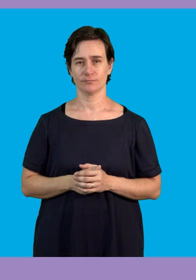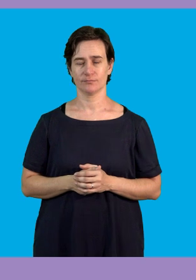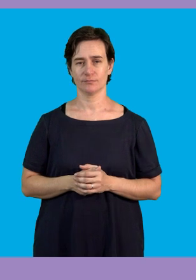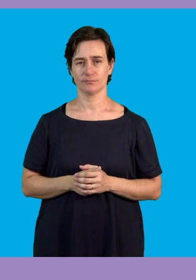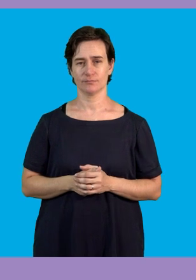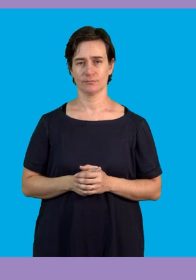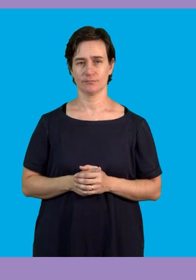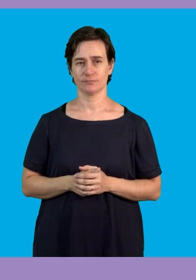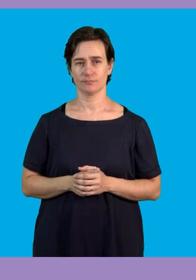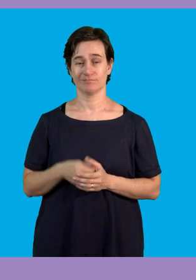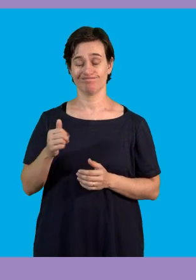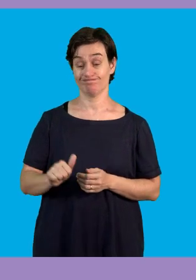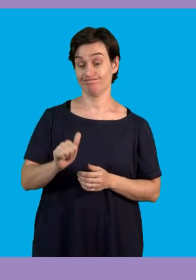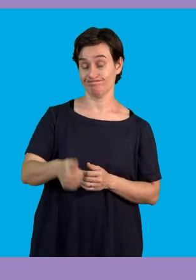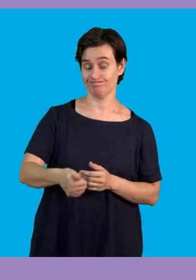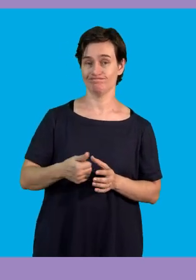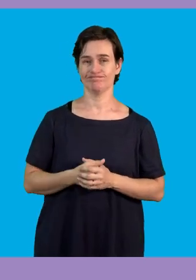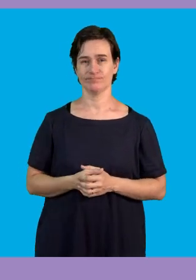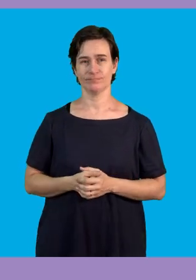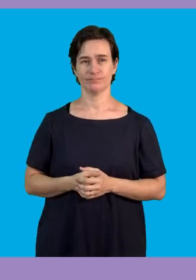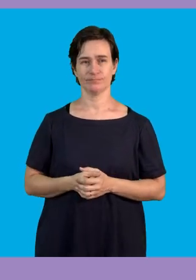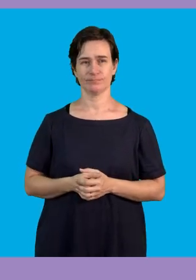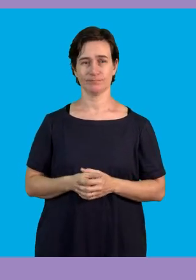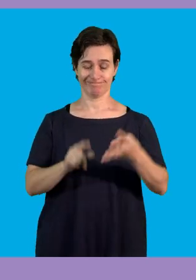All right, let's move on to the next one.